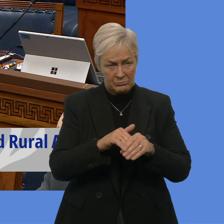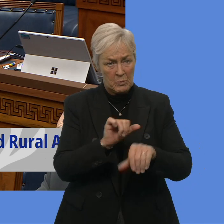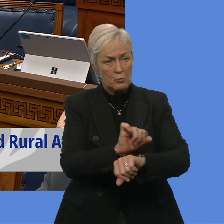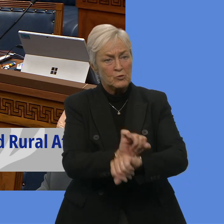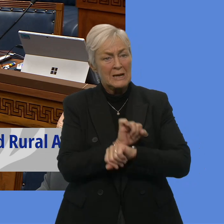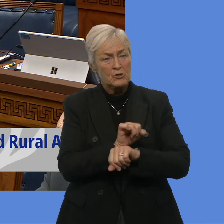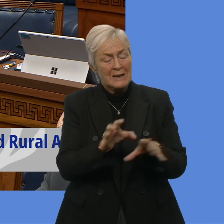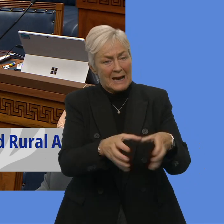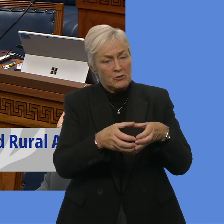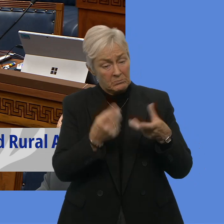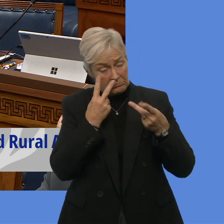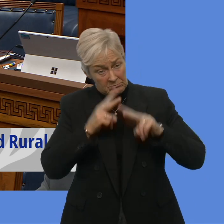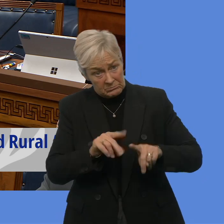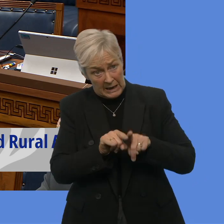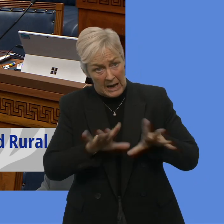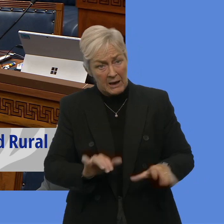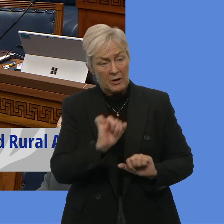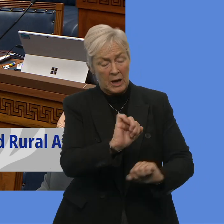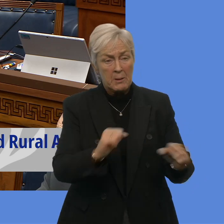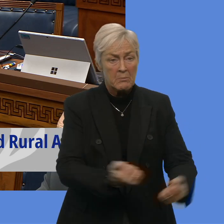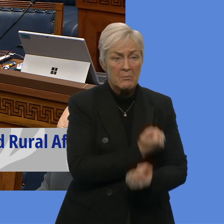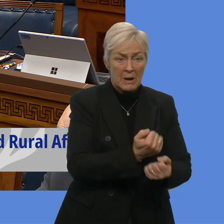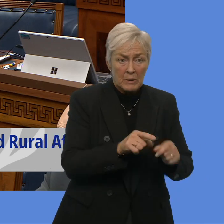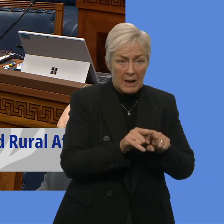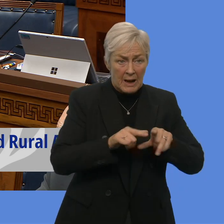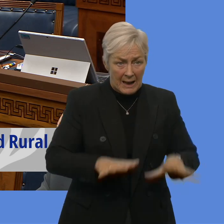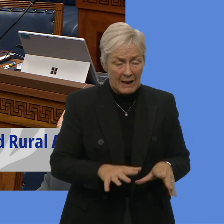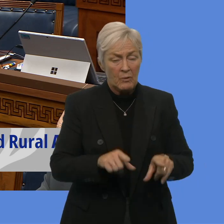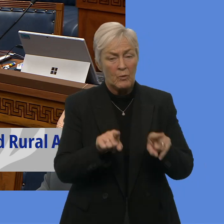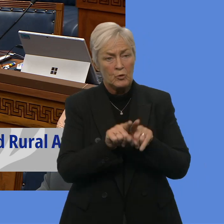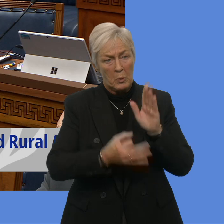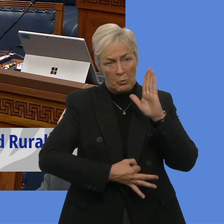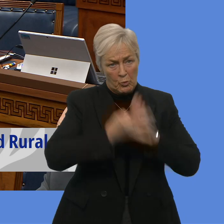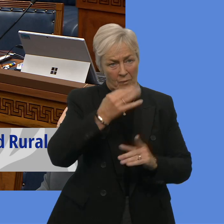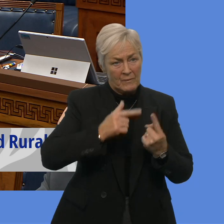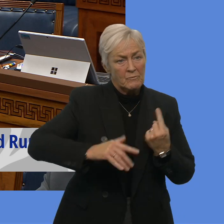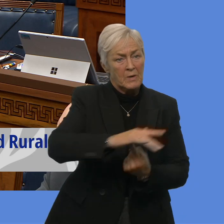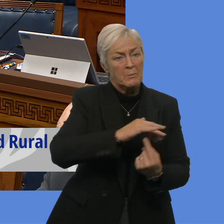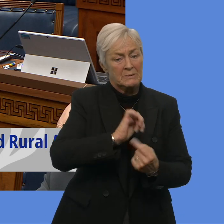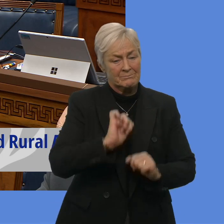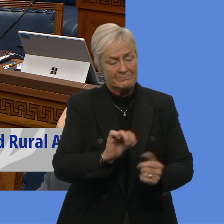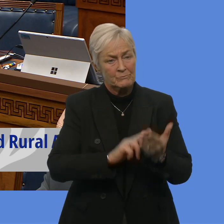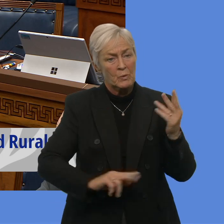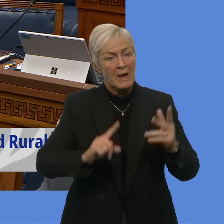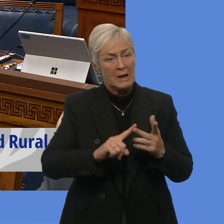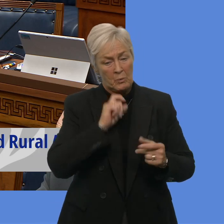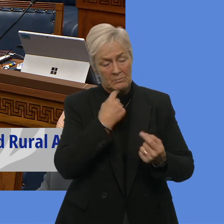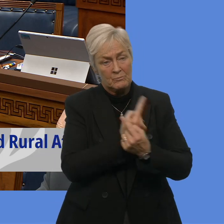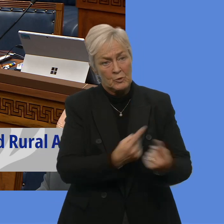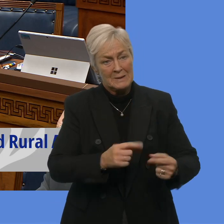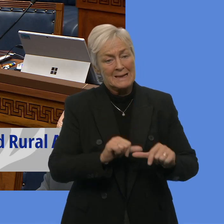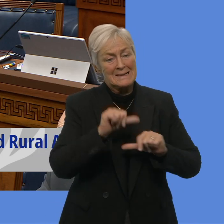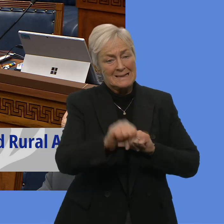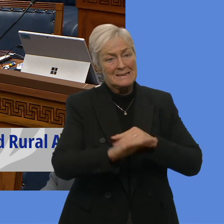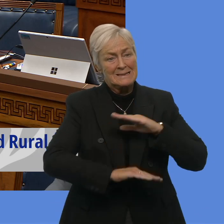protection agency would look like, what its powers would be, and how it could actually improve the environment in Northern Ireland. And I'll be announcing next steps in the next